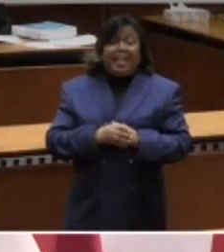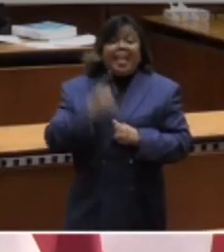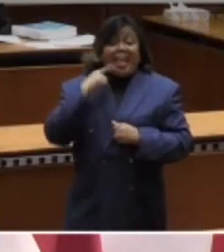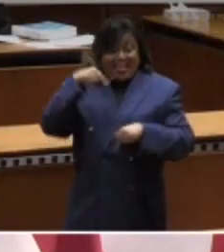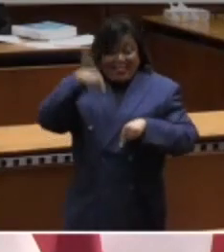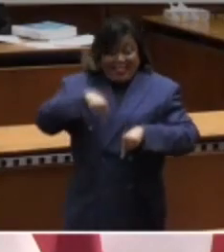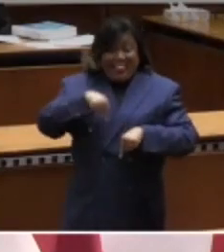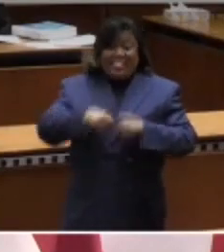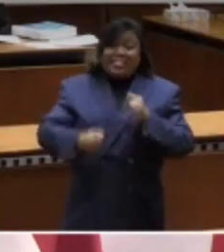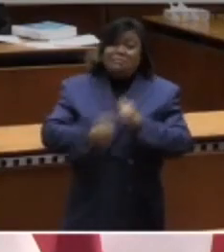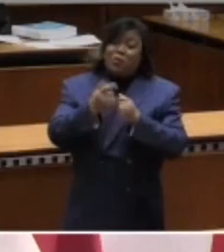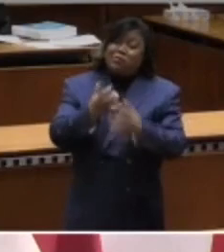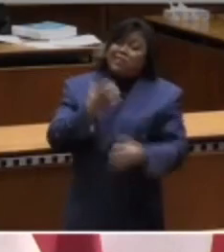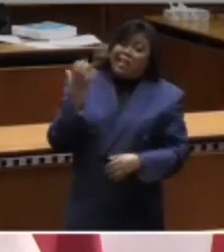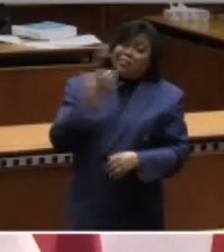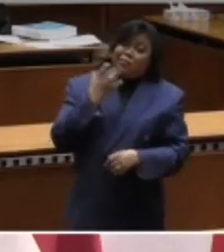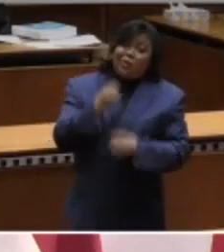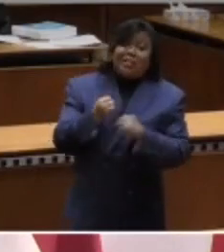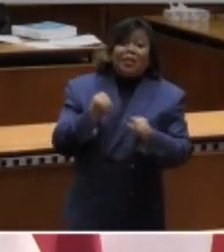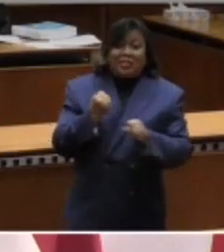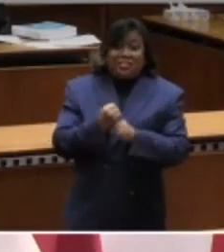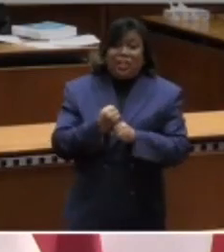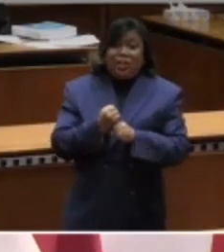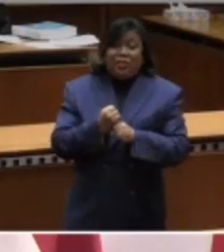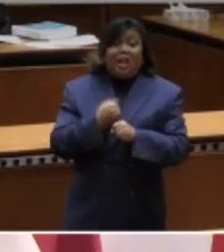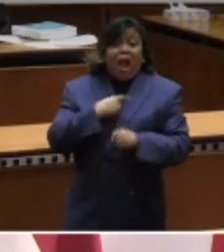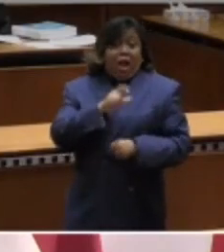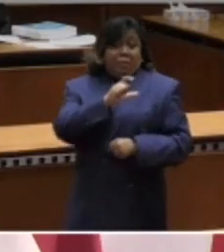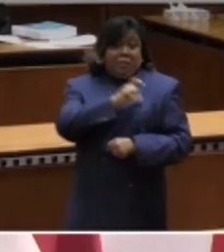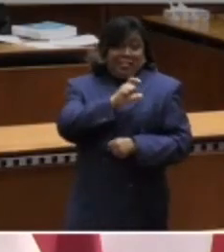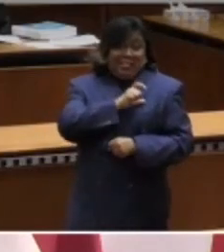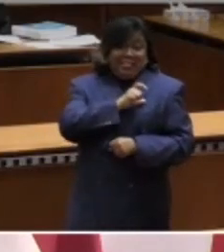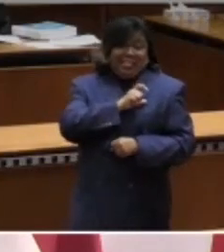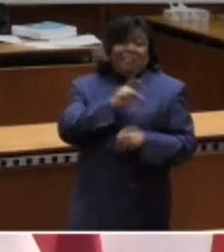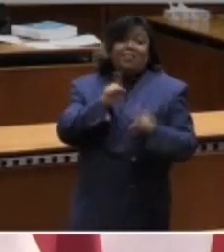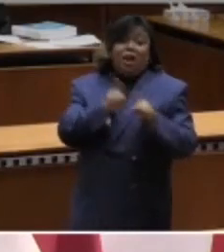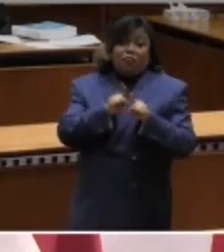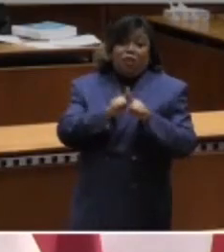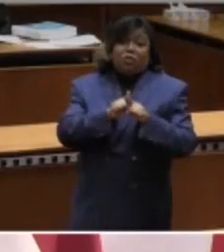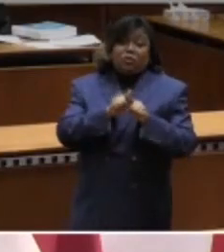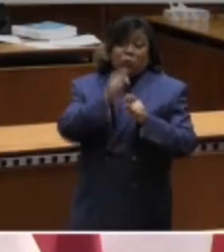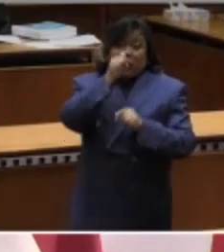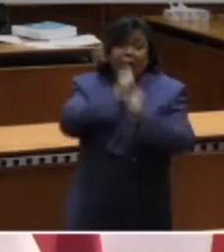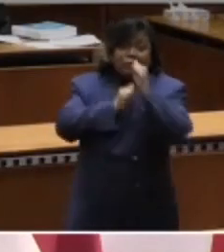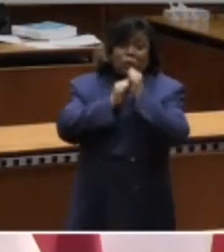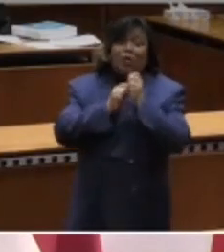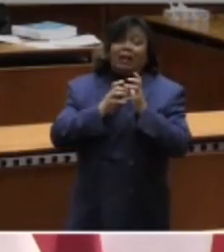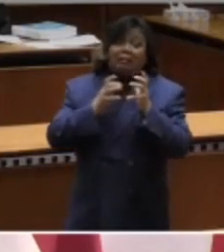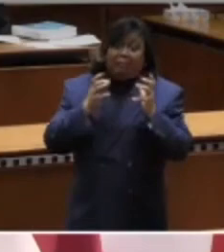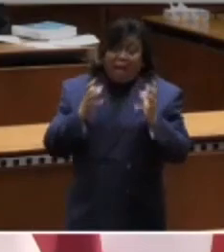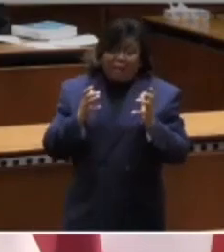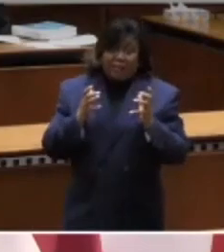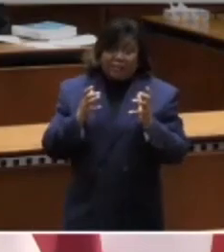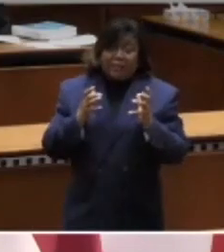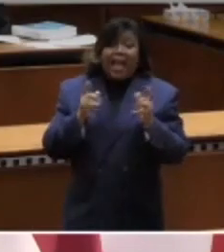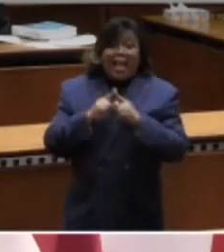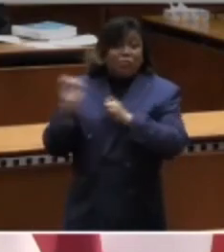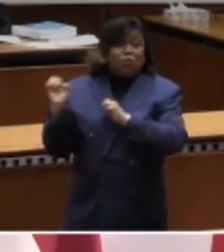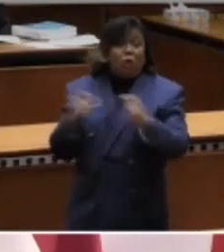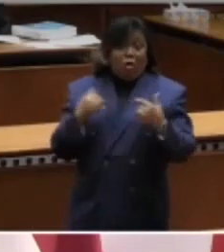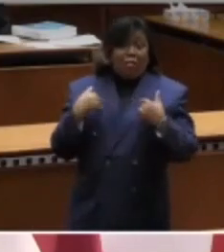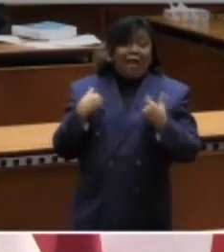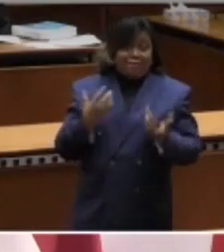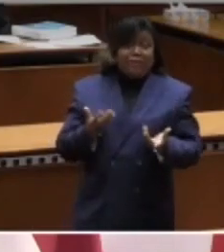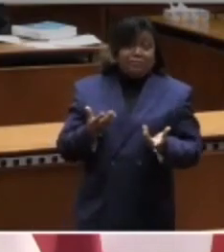In this most extraordinary of years, our police have also endured a lot, as we all